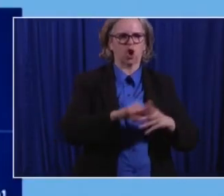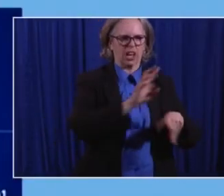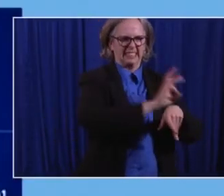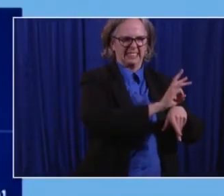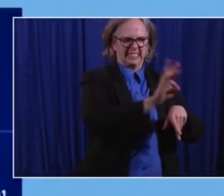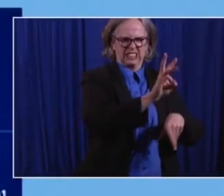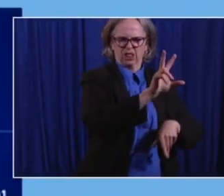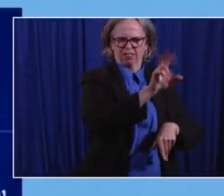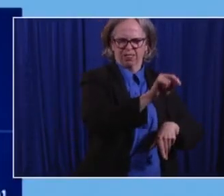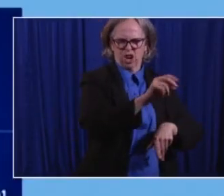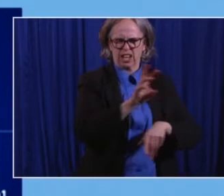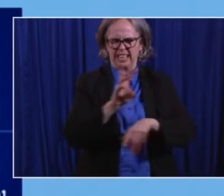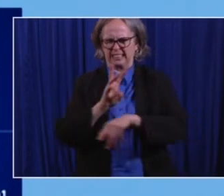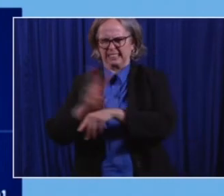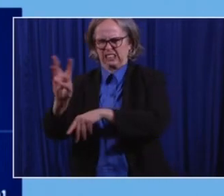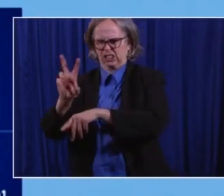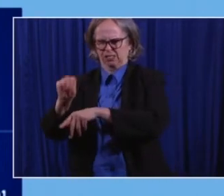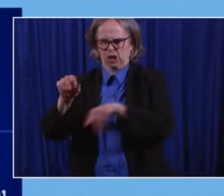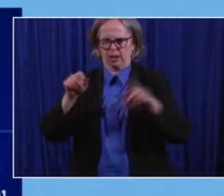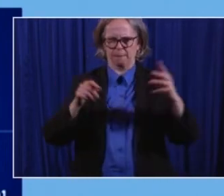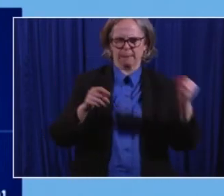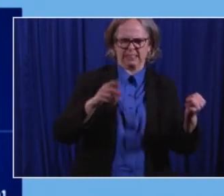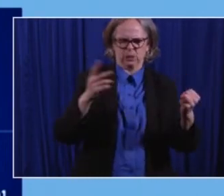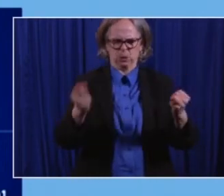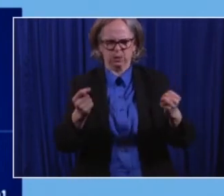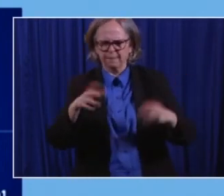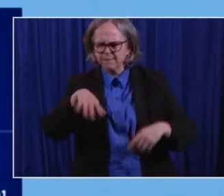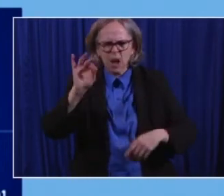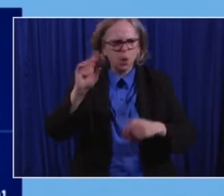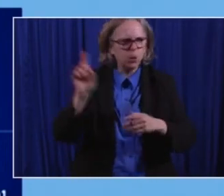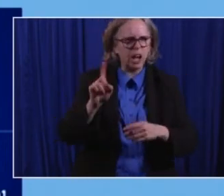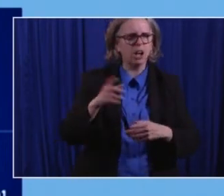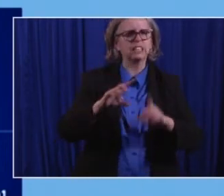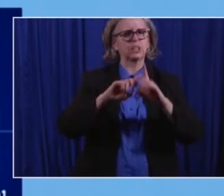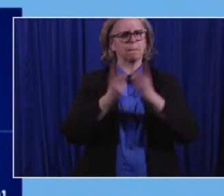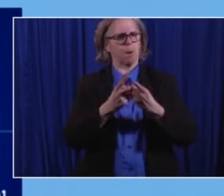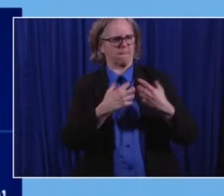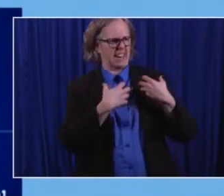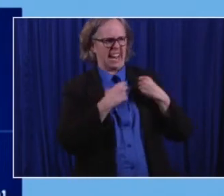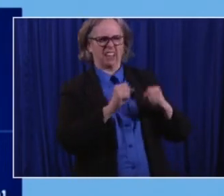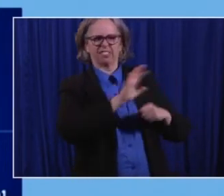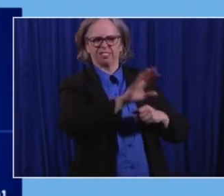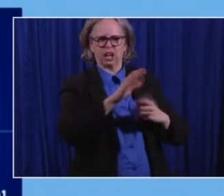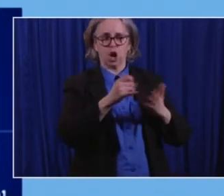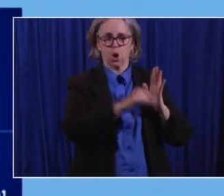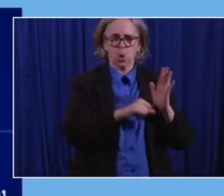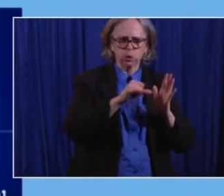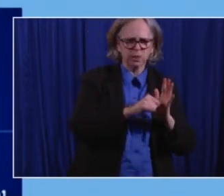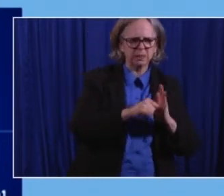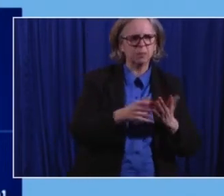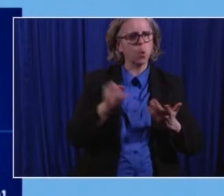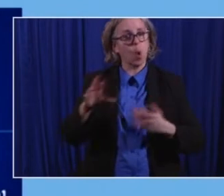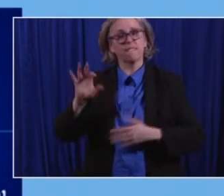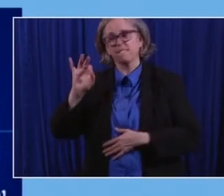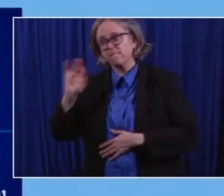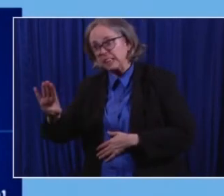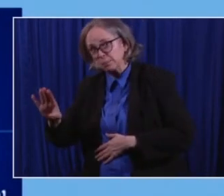can watch on the Department of Health's YouTube or Facebook pages. You can watch on the coronavirus. Also, you can watch on